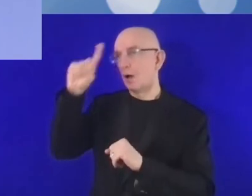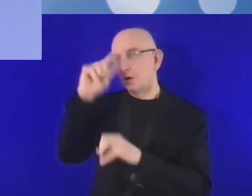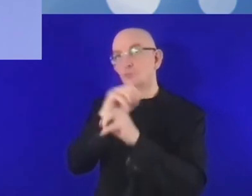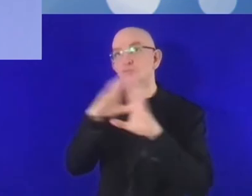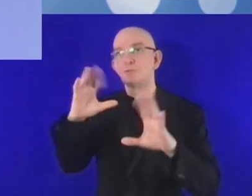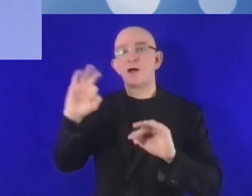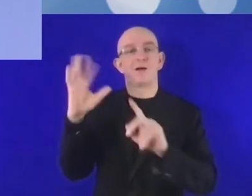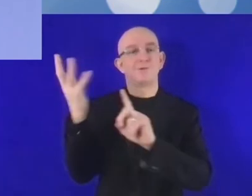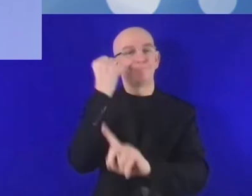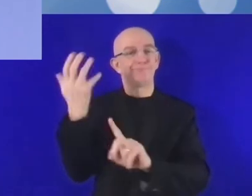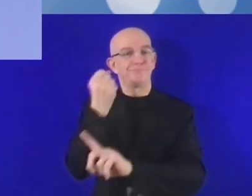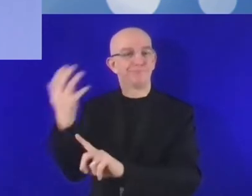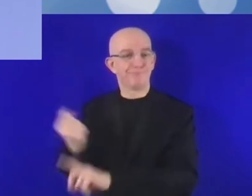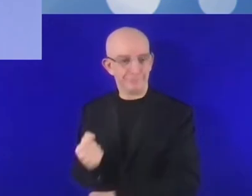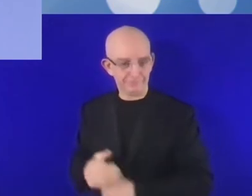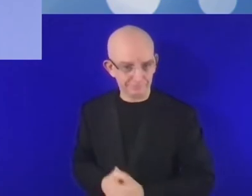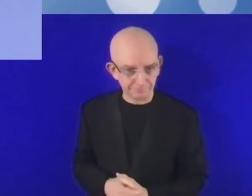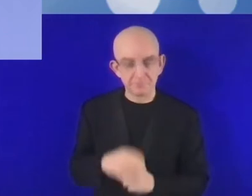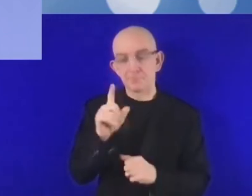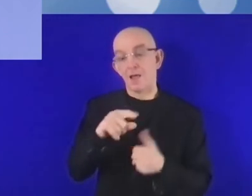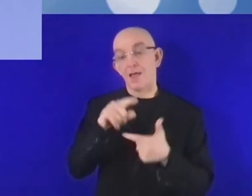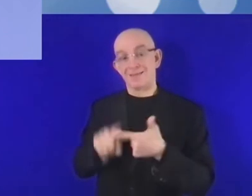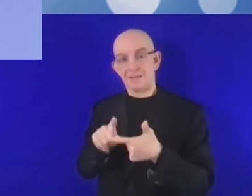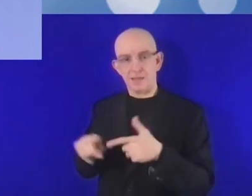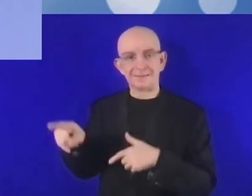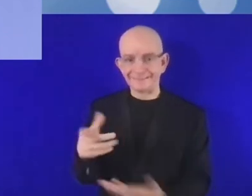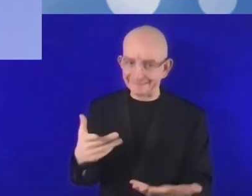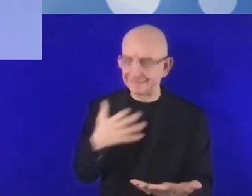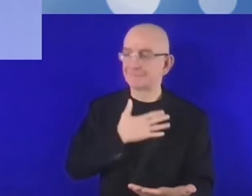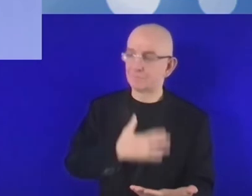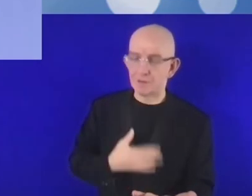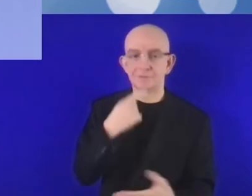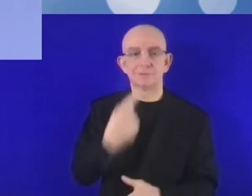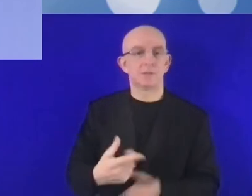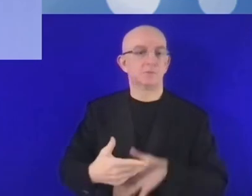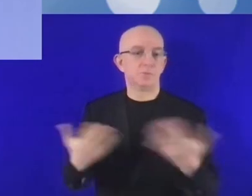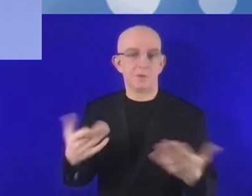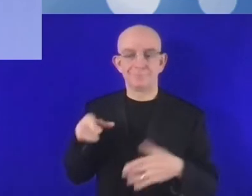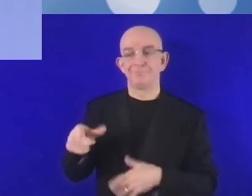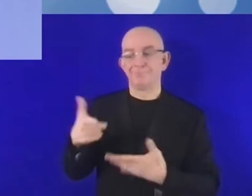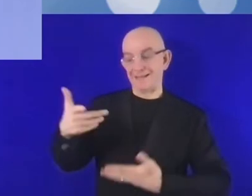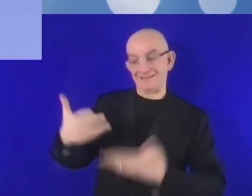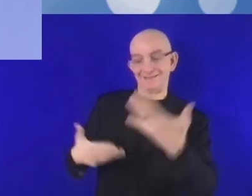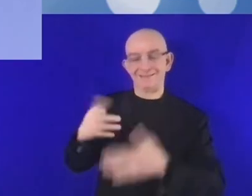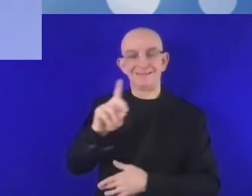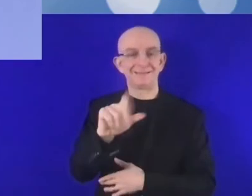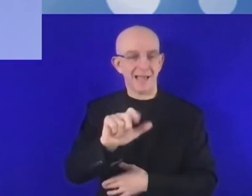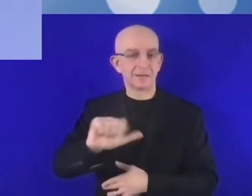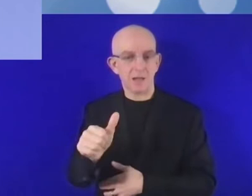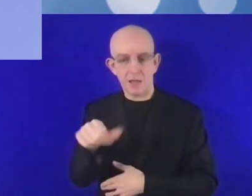data and innovation as you all know data is at this time a new